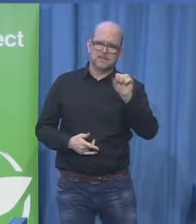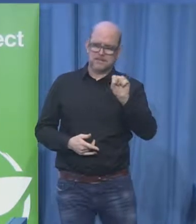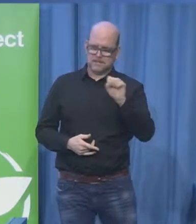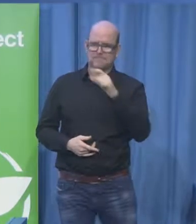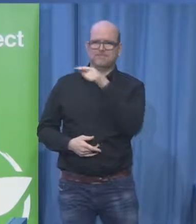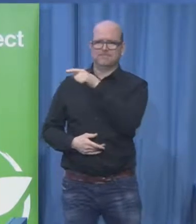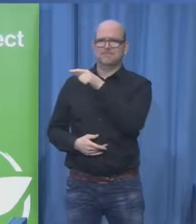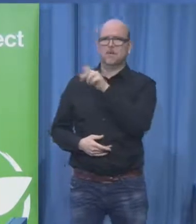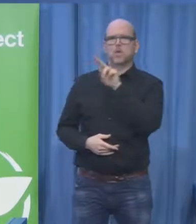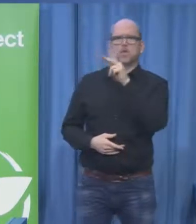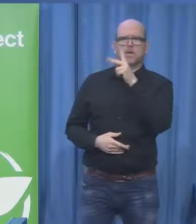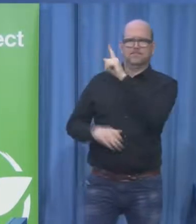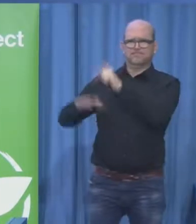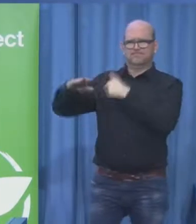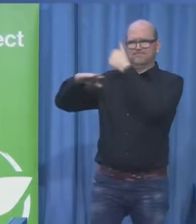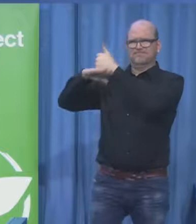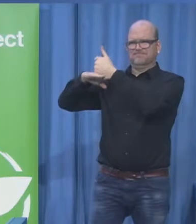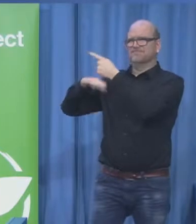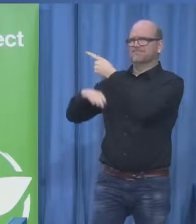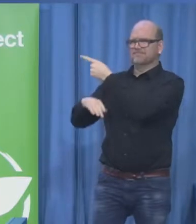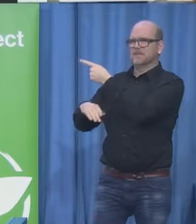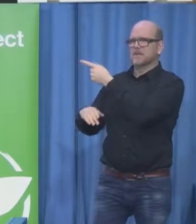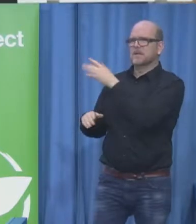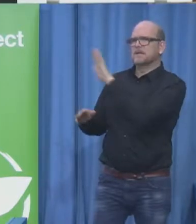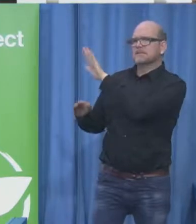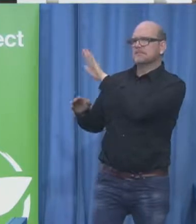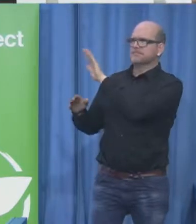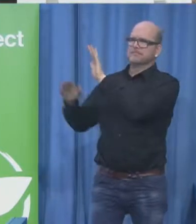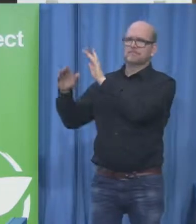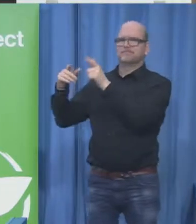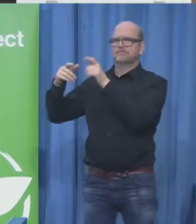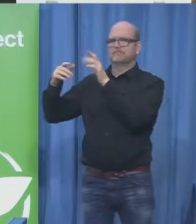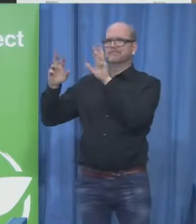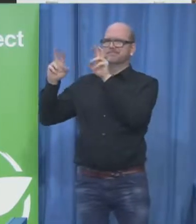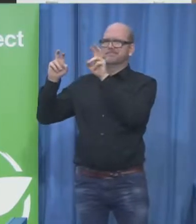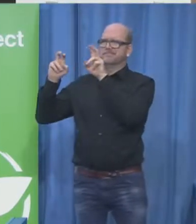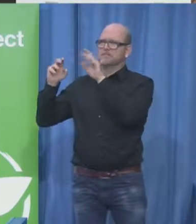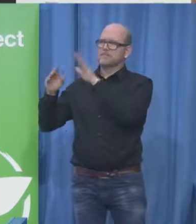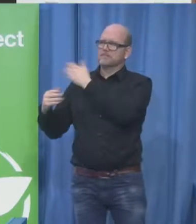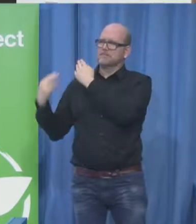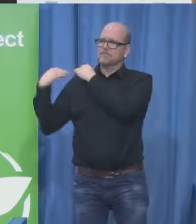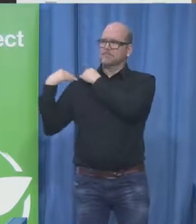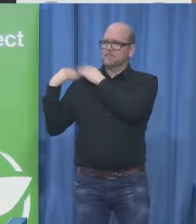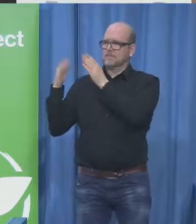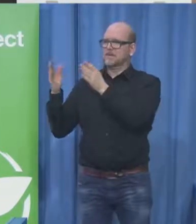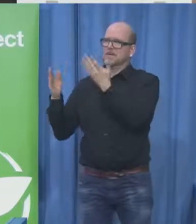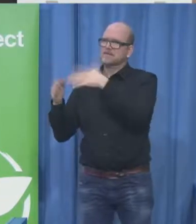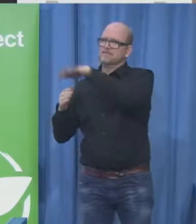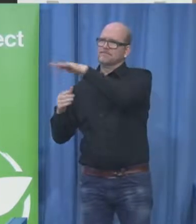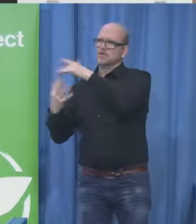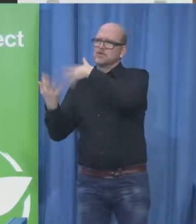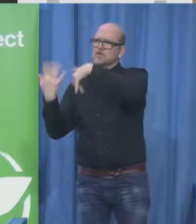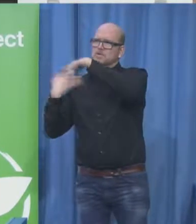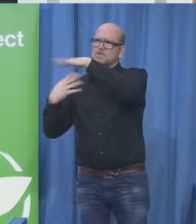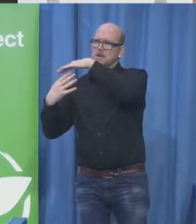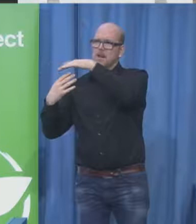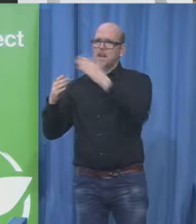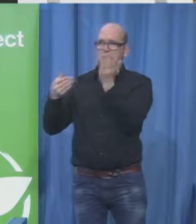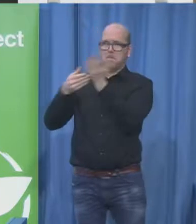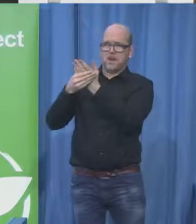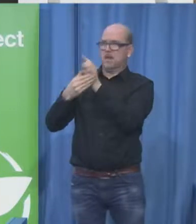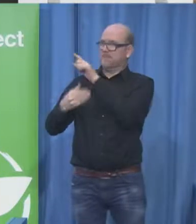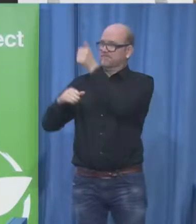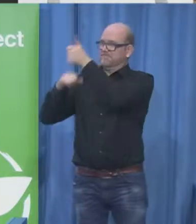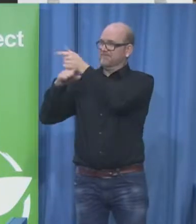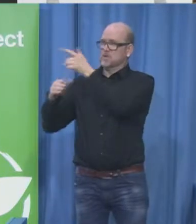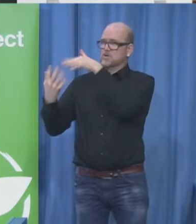the video that Susan played of our Talking ATMs ad. It was quite serendipitous that she played that, and I had no idea that she was going to play that. It was